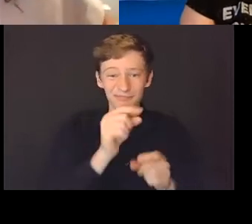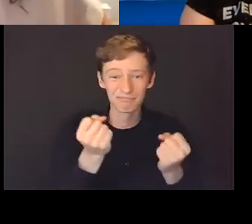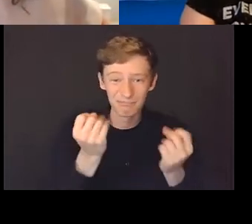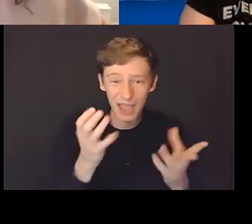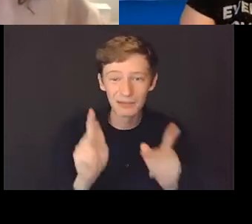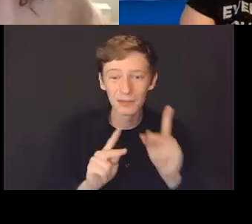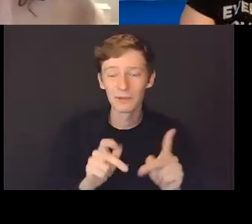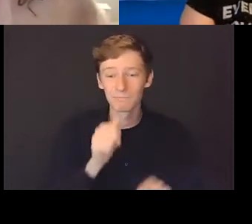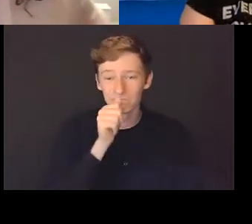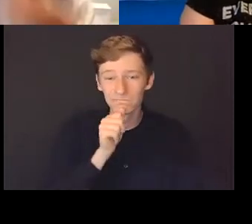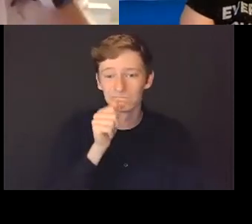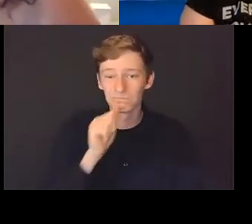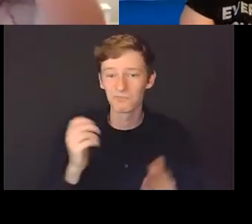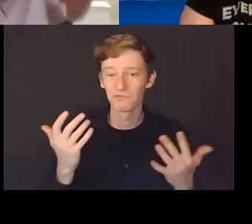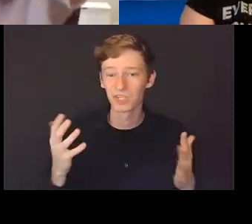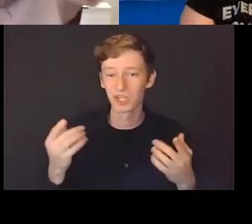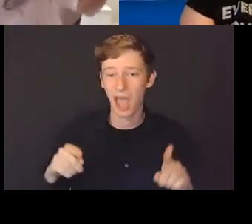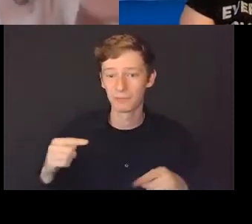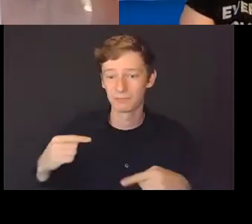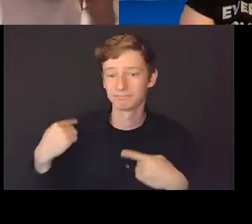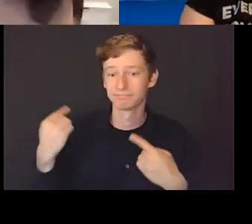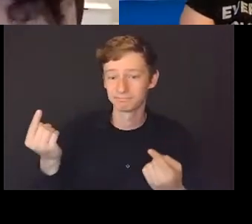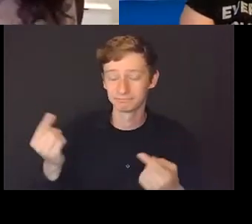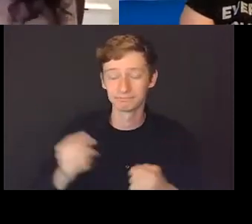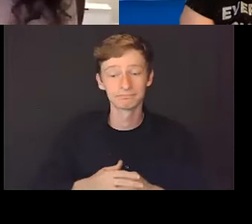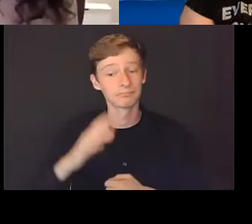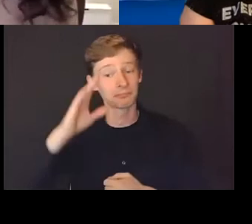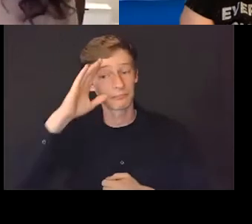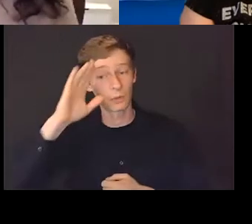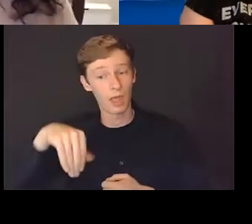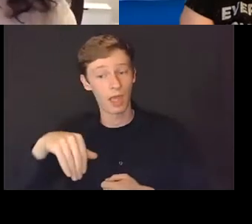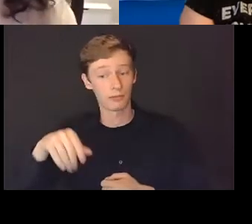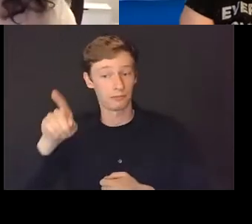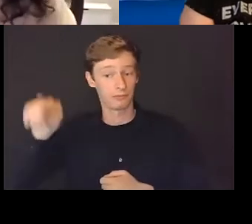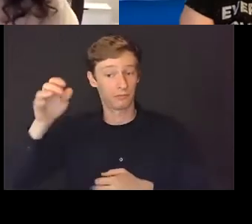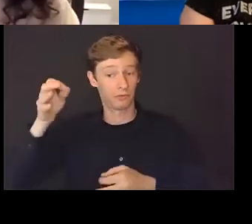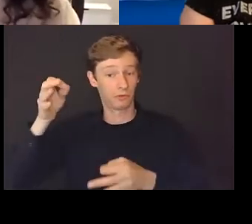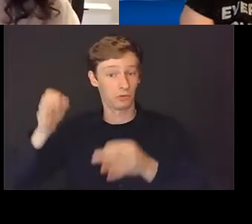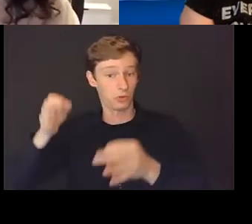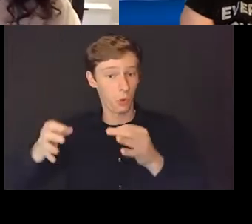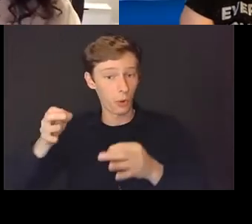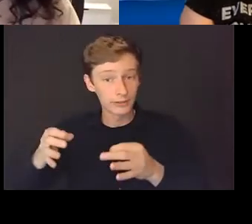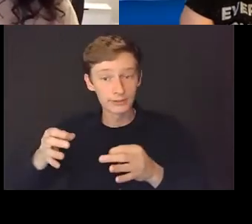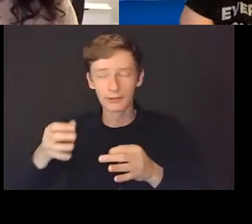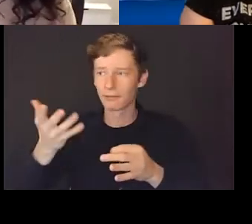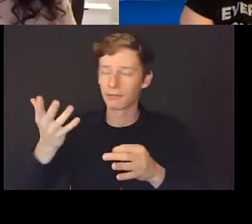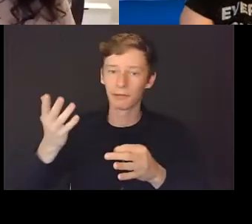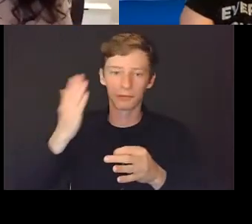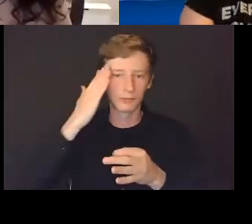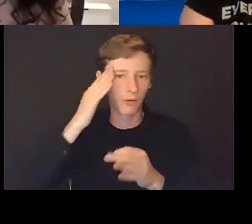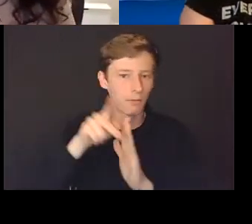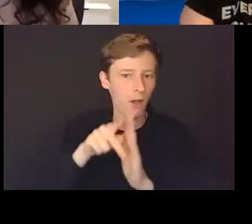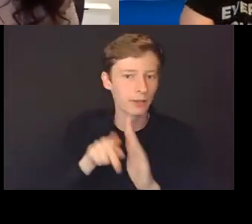ways we have to protect each other. The courts, while we appreciate all of the work that the policy folks are